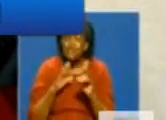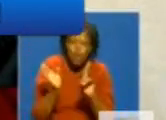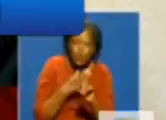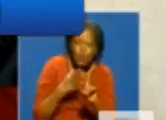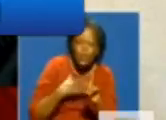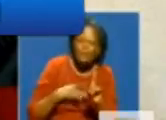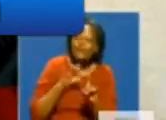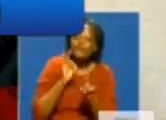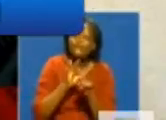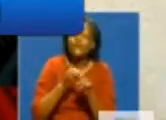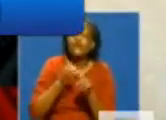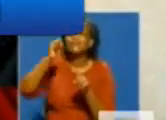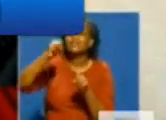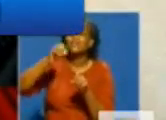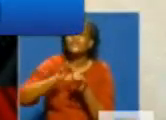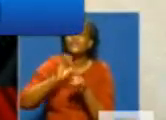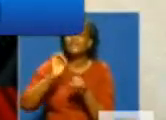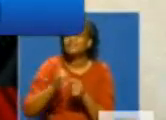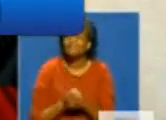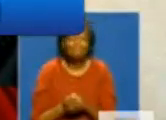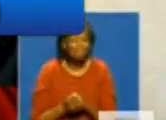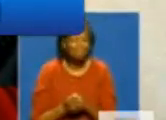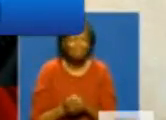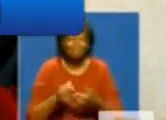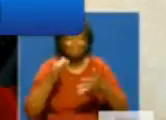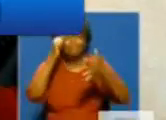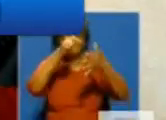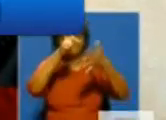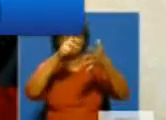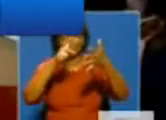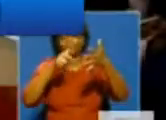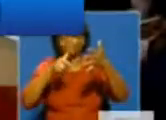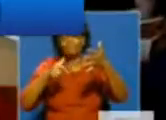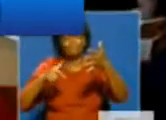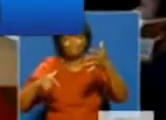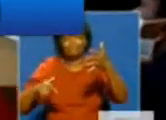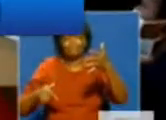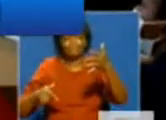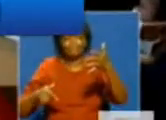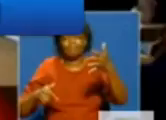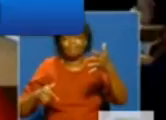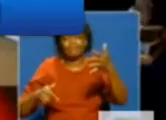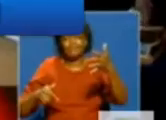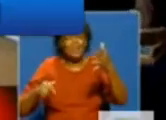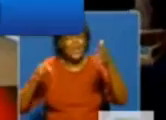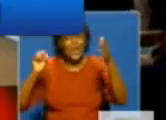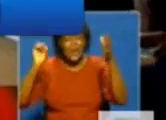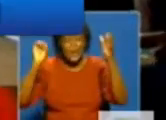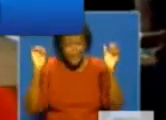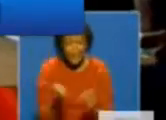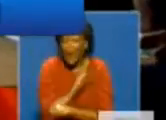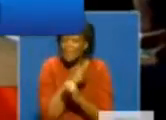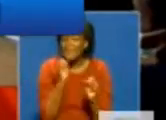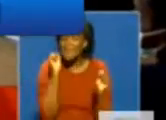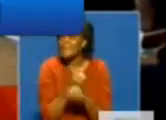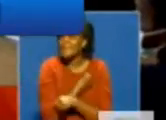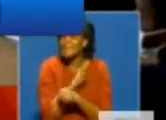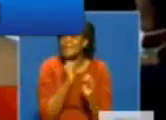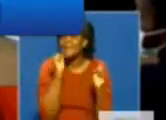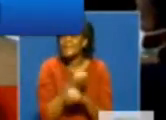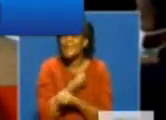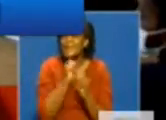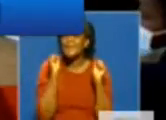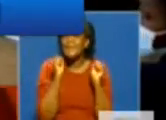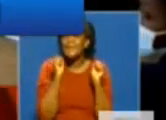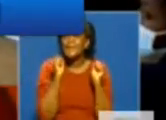submit that those prescriptions are utopic. They are impossible to achieve. They